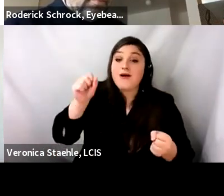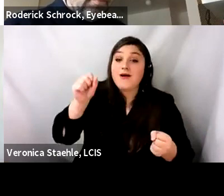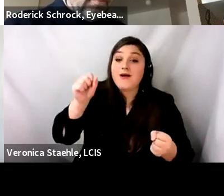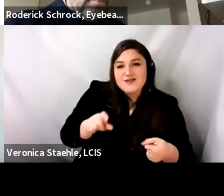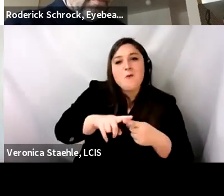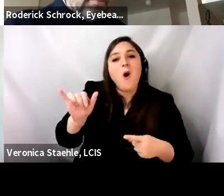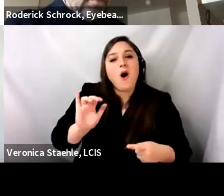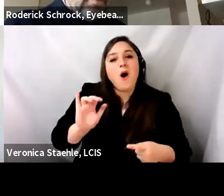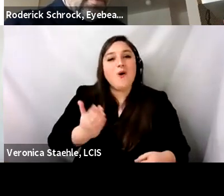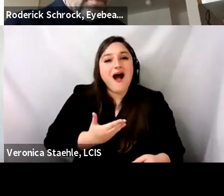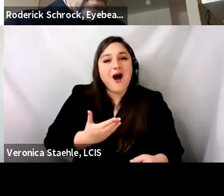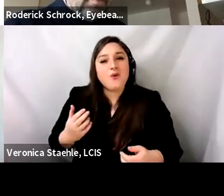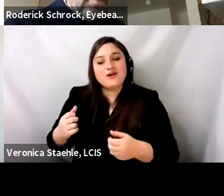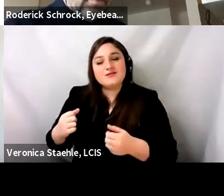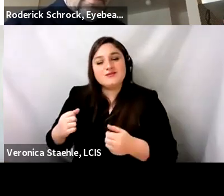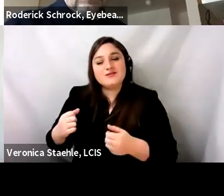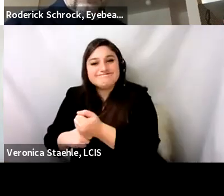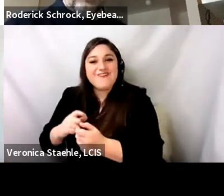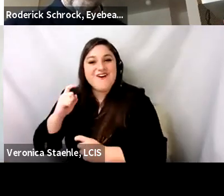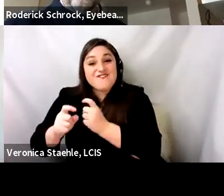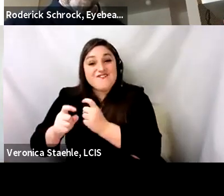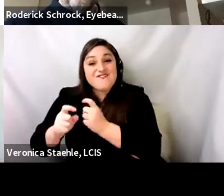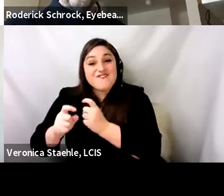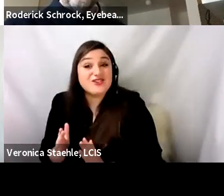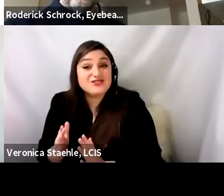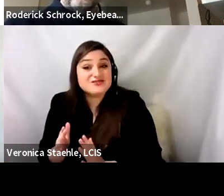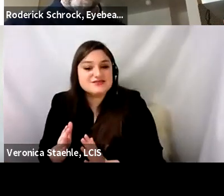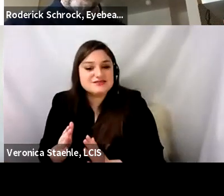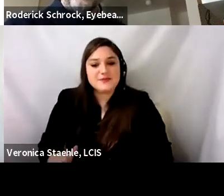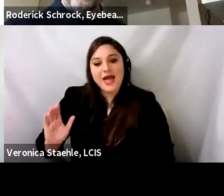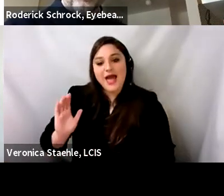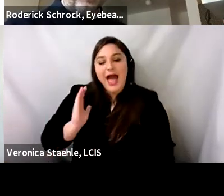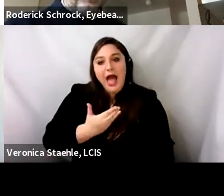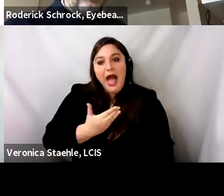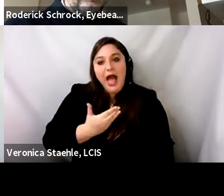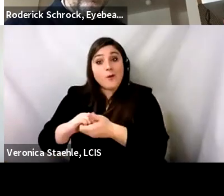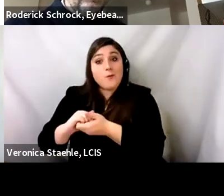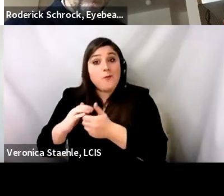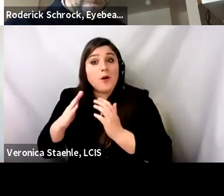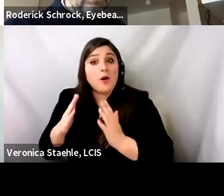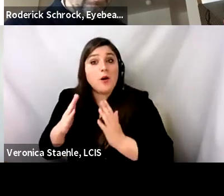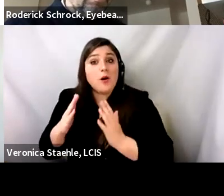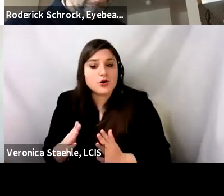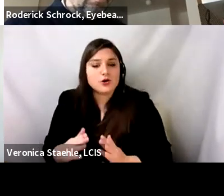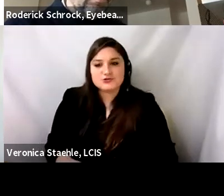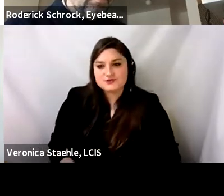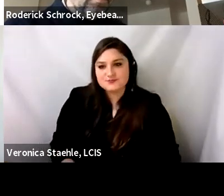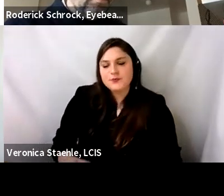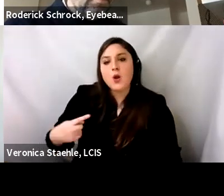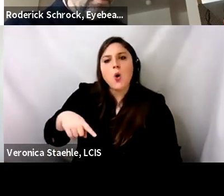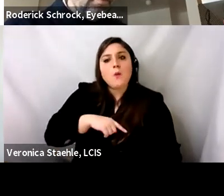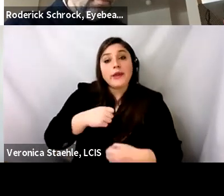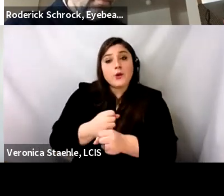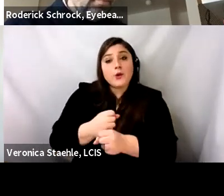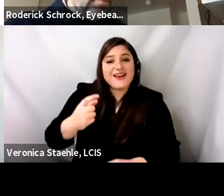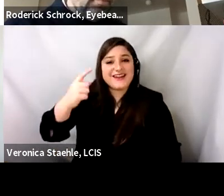the think tank and thinking about how we're looking at the present situation, but also really